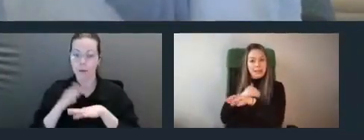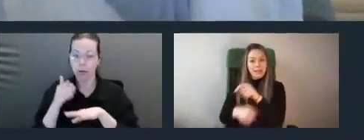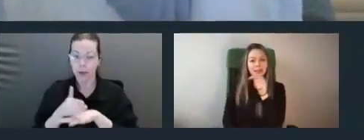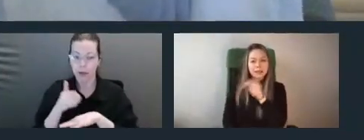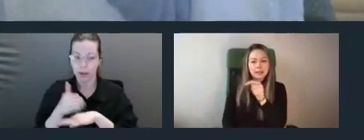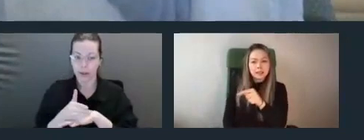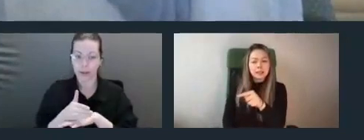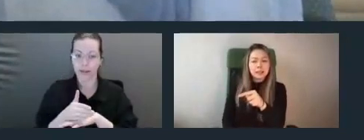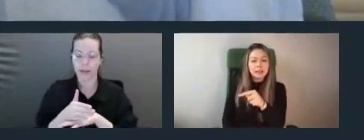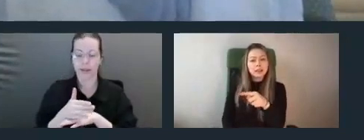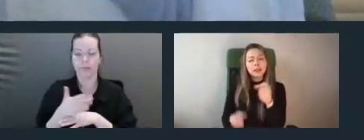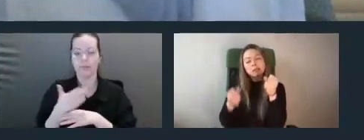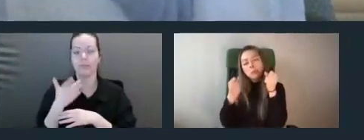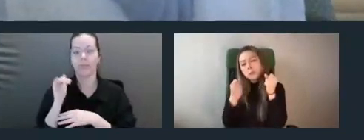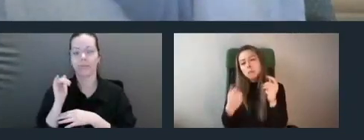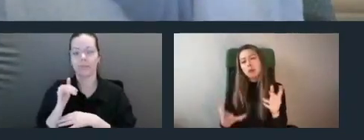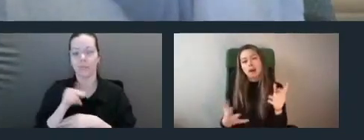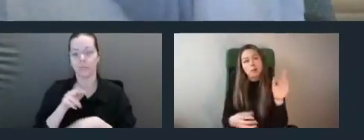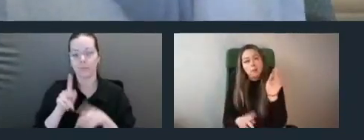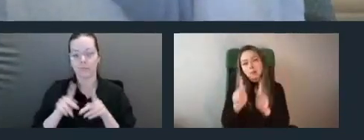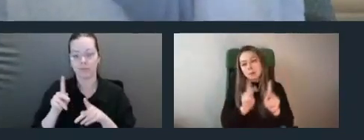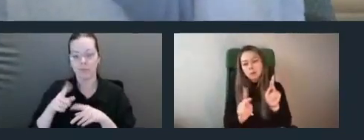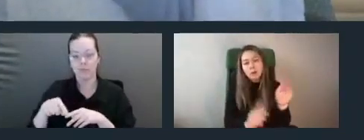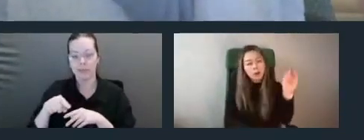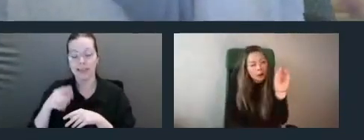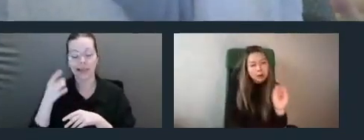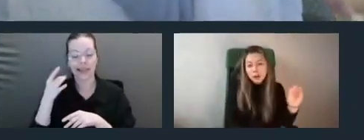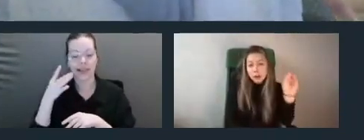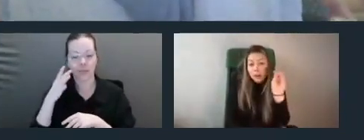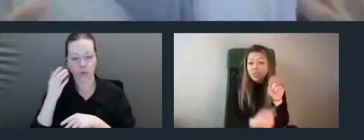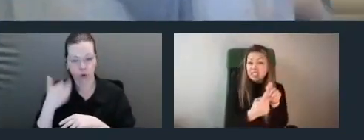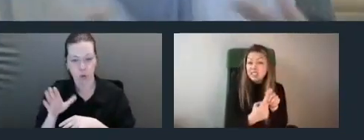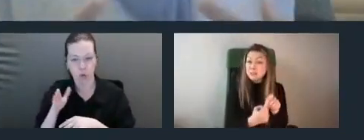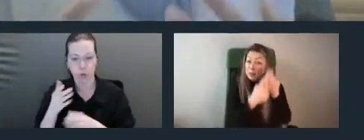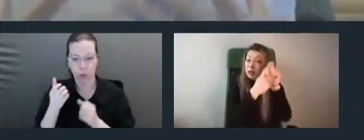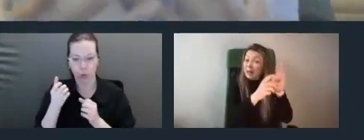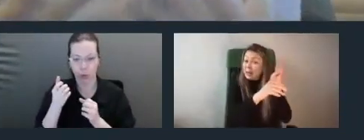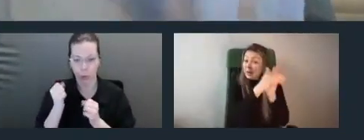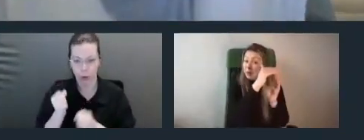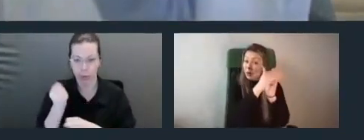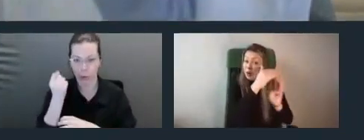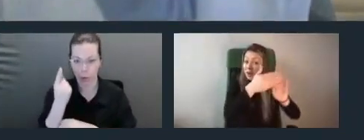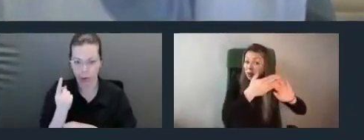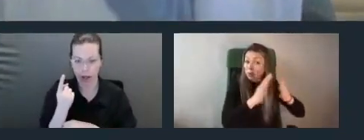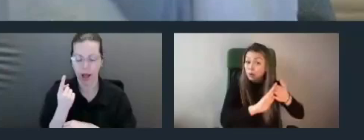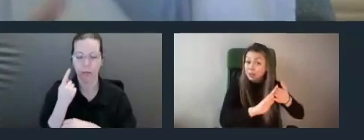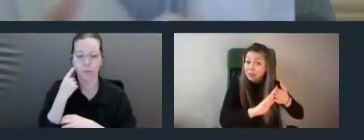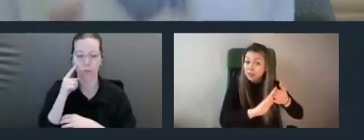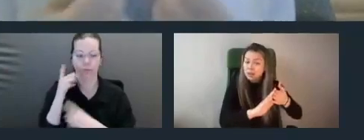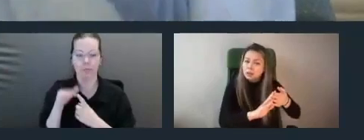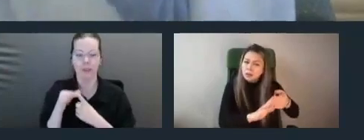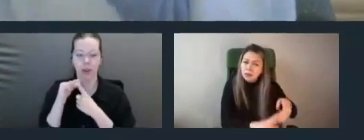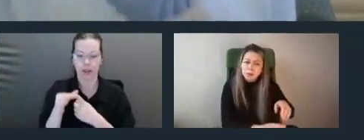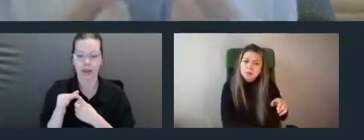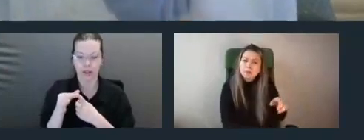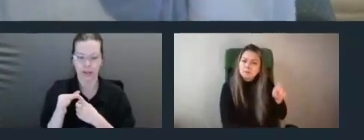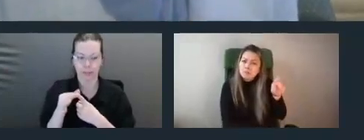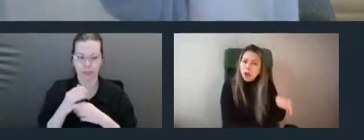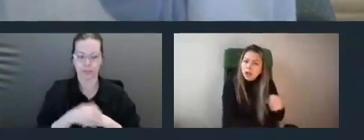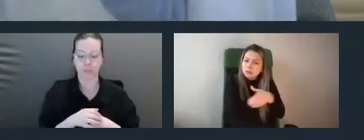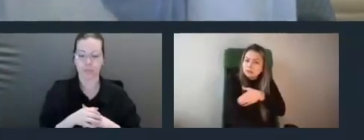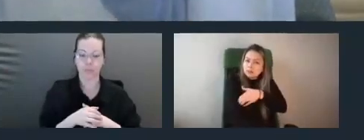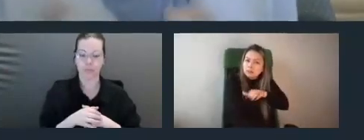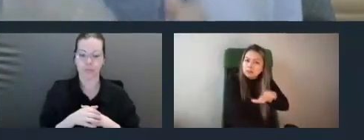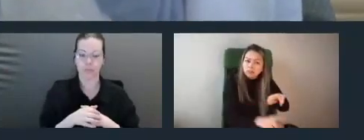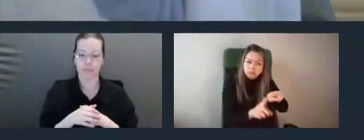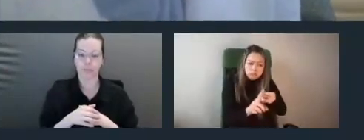Ontarians, especially in the immigrant community, have access to to be able to have agency. Because when we take away the ability